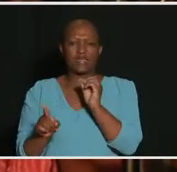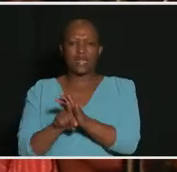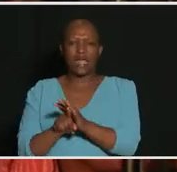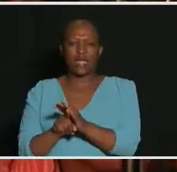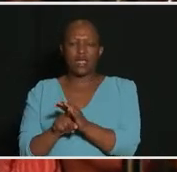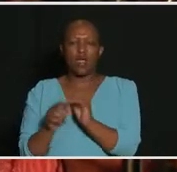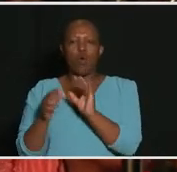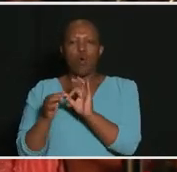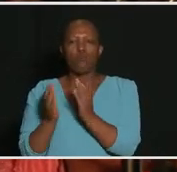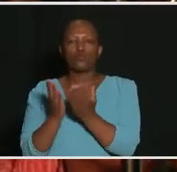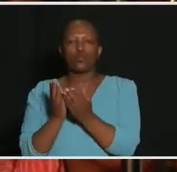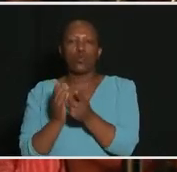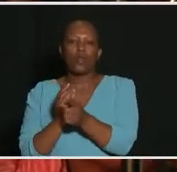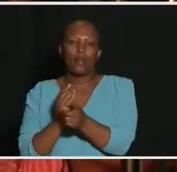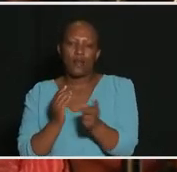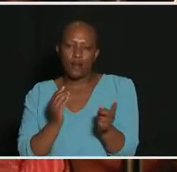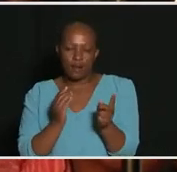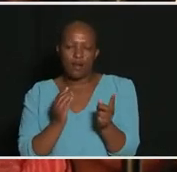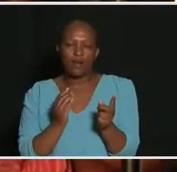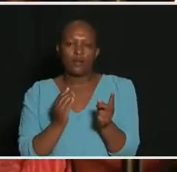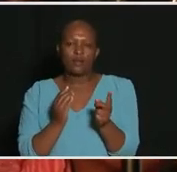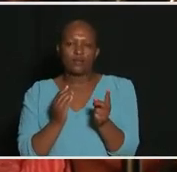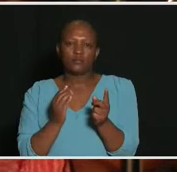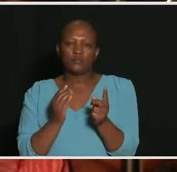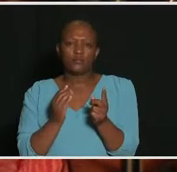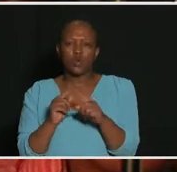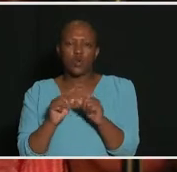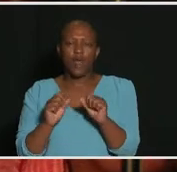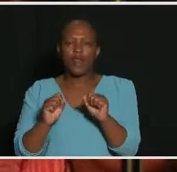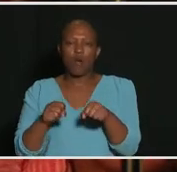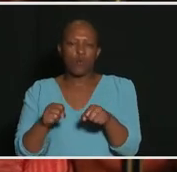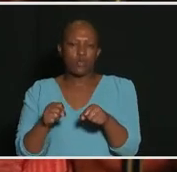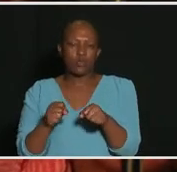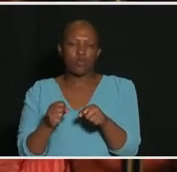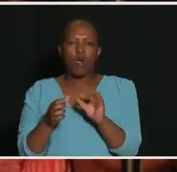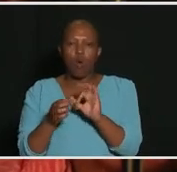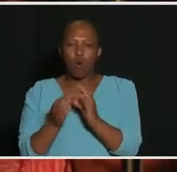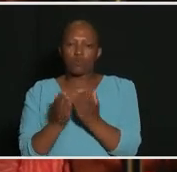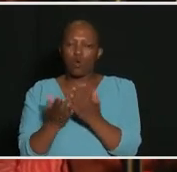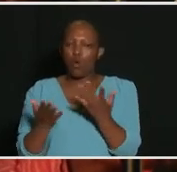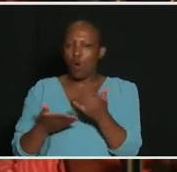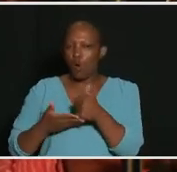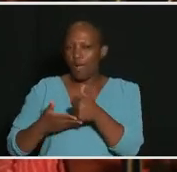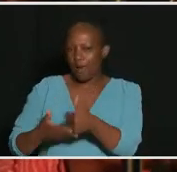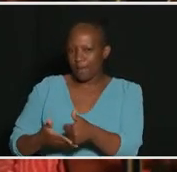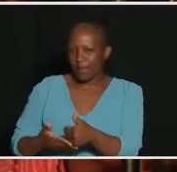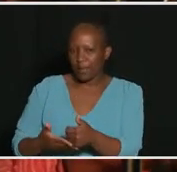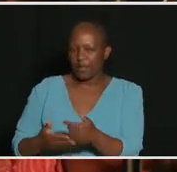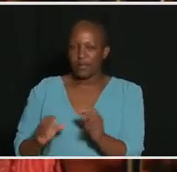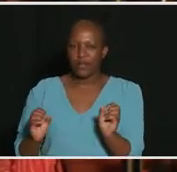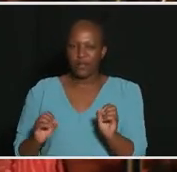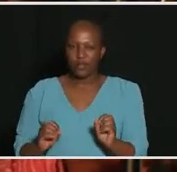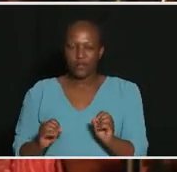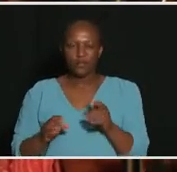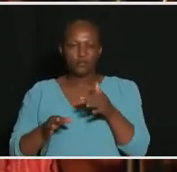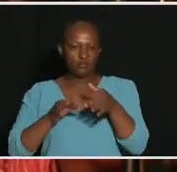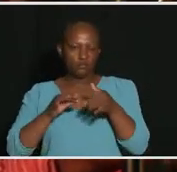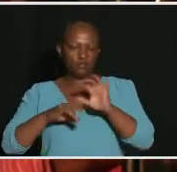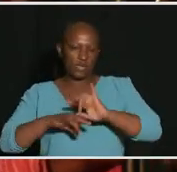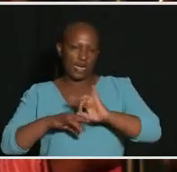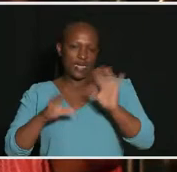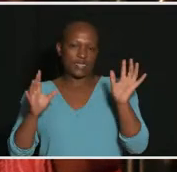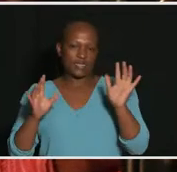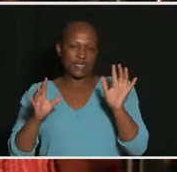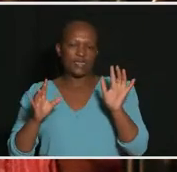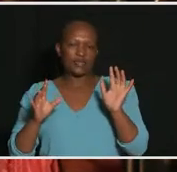homeschooling in general and by not adding and allowing homeschooling Clarity on the bill is needed to